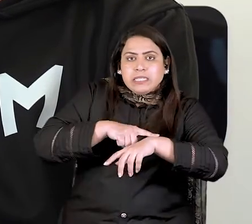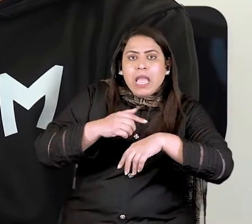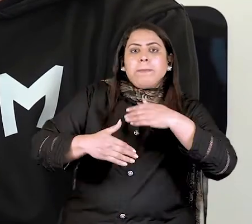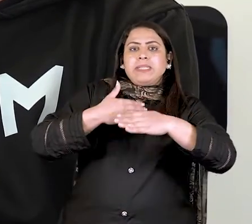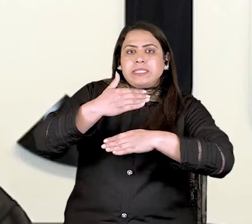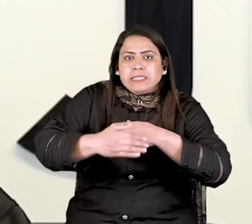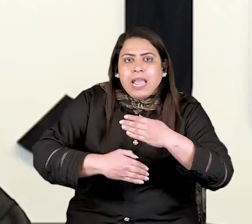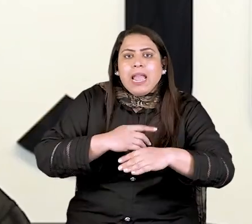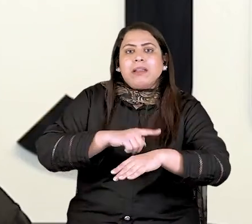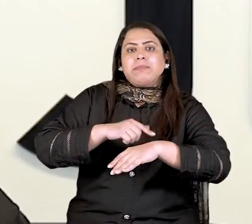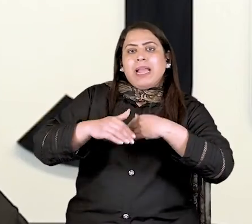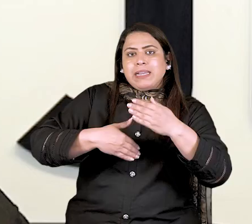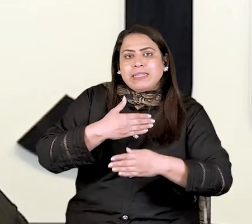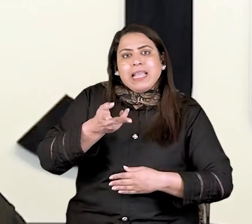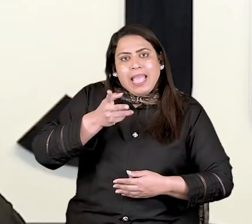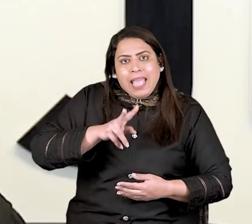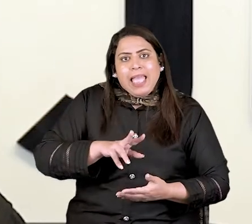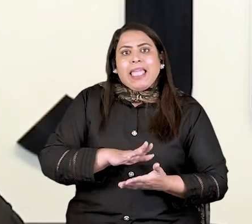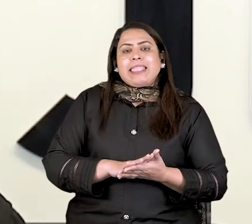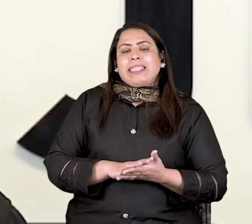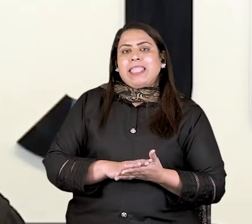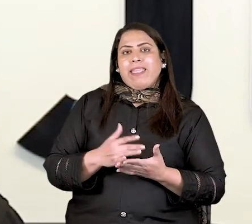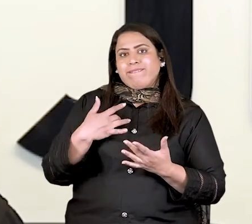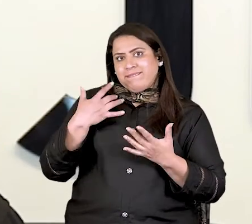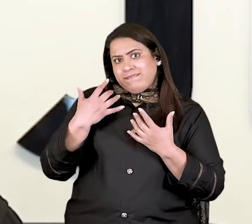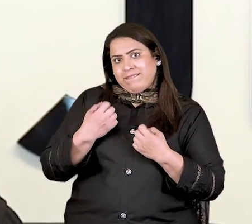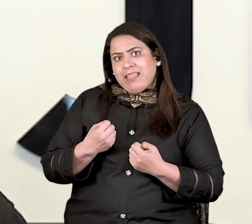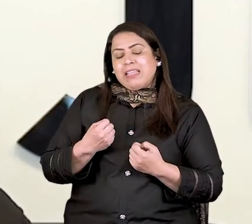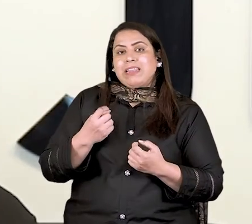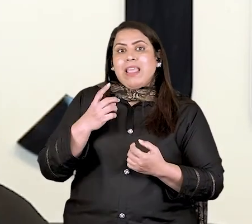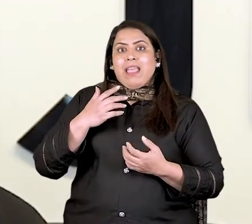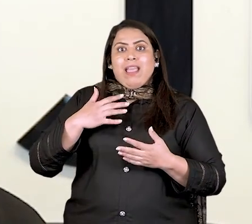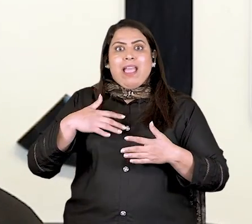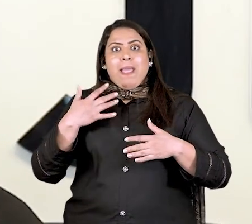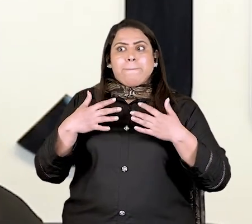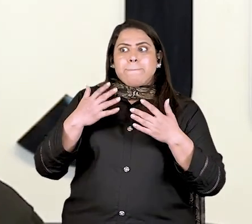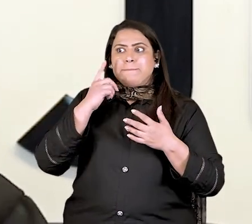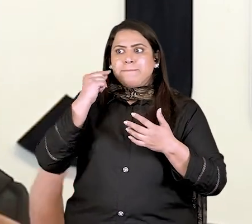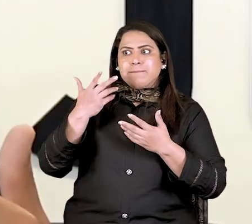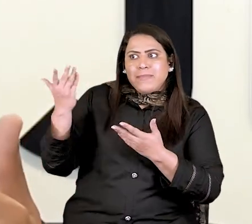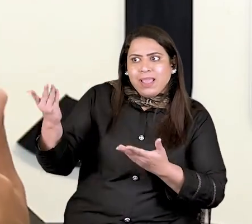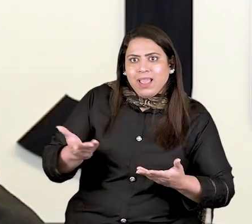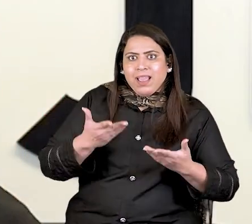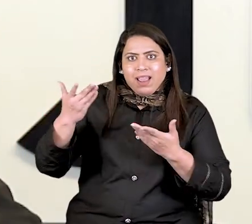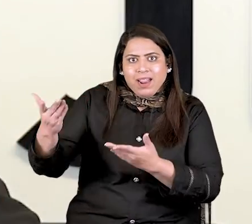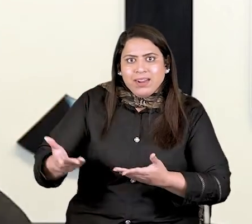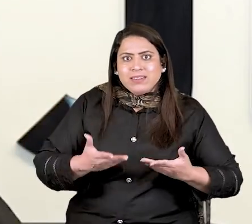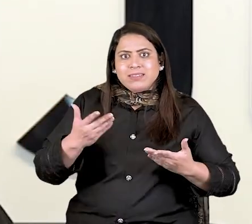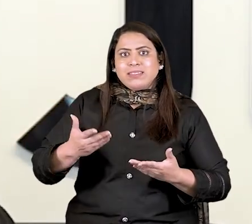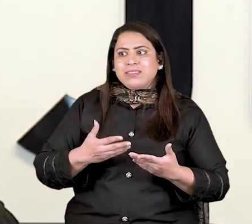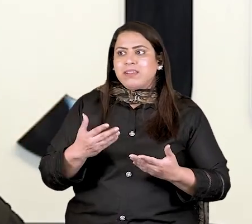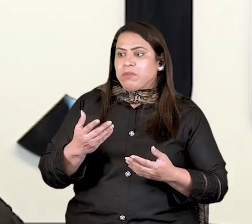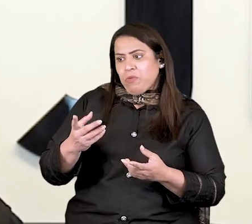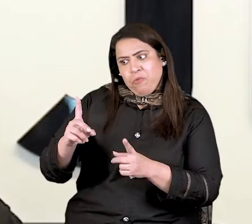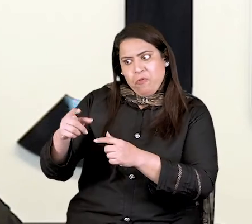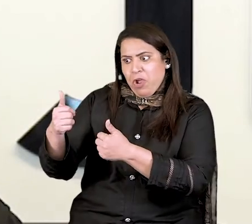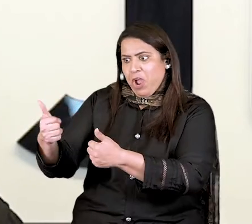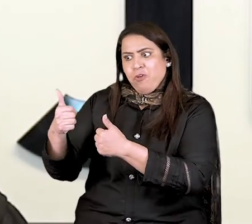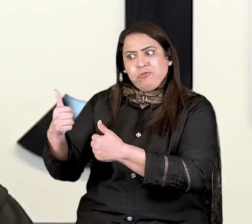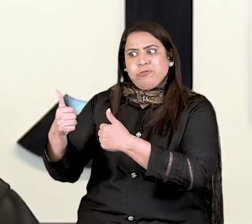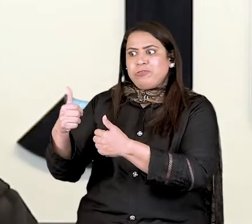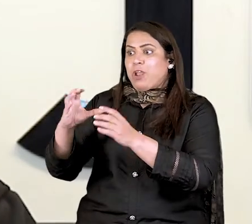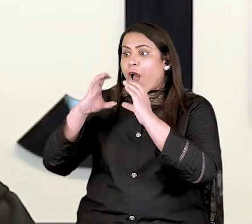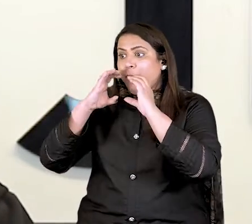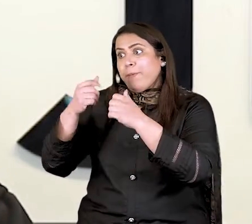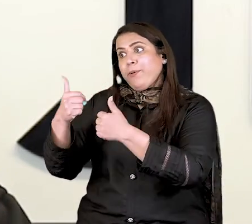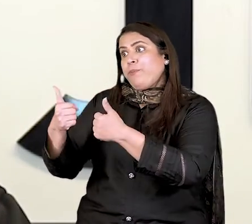starts clapping. Imagine that feeling where you are and what something like that does for you.